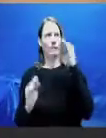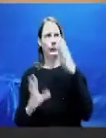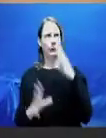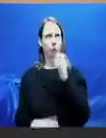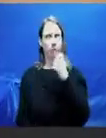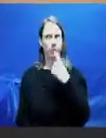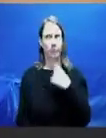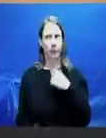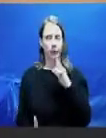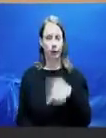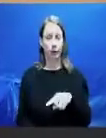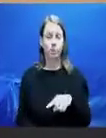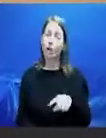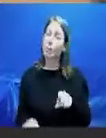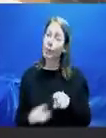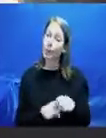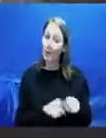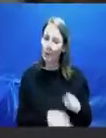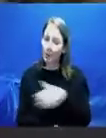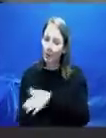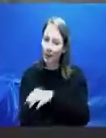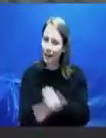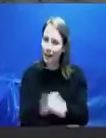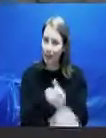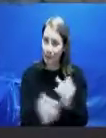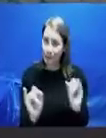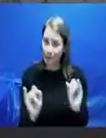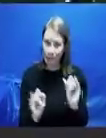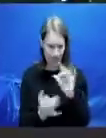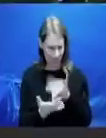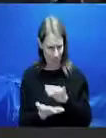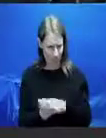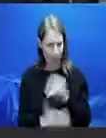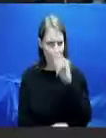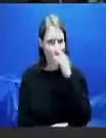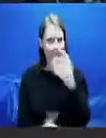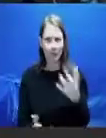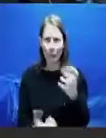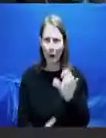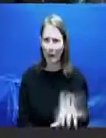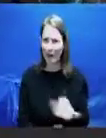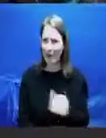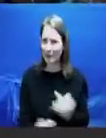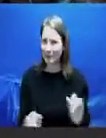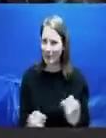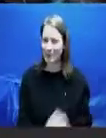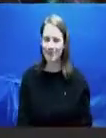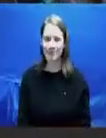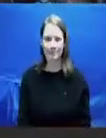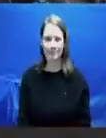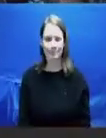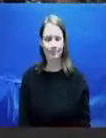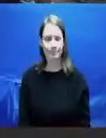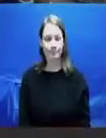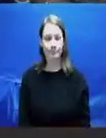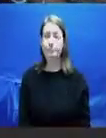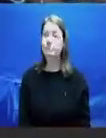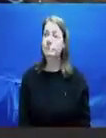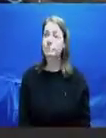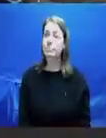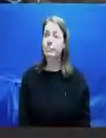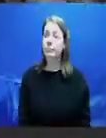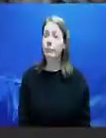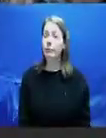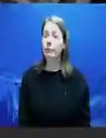some independence. And the children in middle school want that independence. Getting students to a deeper understanding of the math was a key goal of the